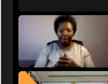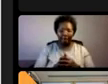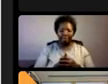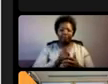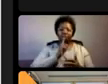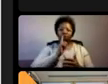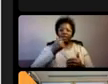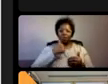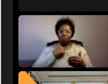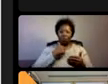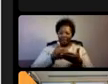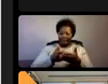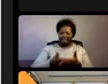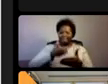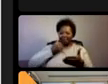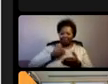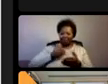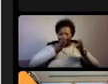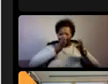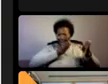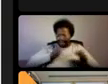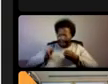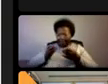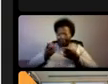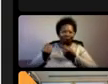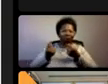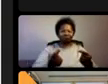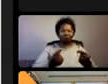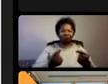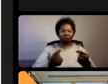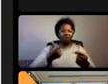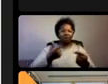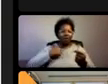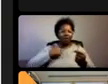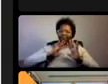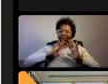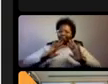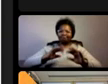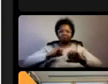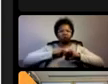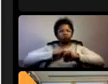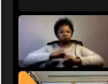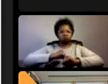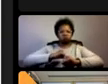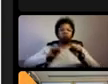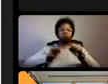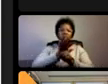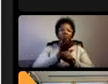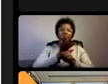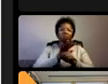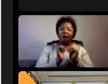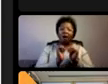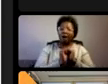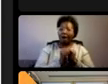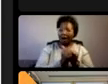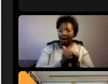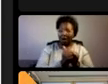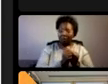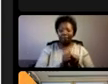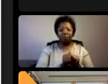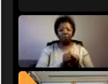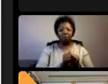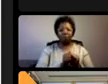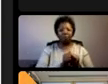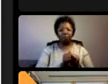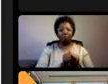proactive in making sure that we can avoid that spread in school. And the way you do it is, you have an approach that's